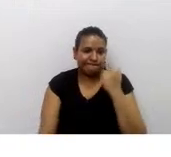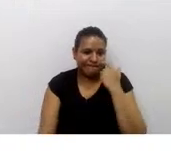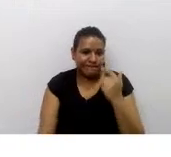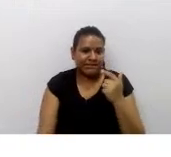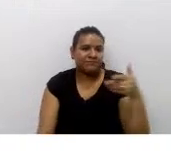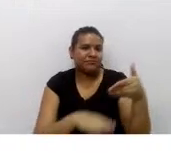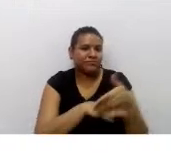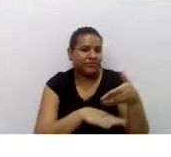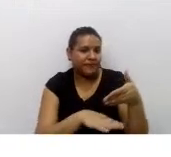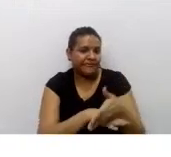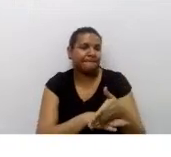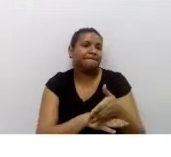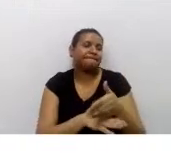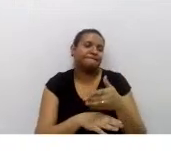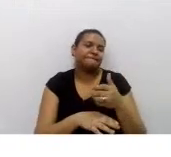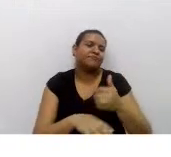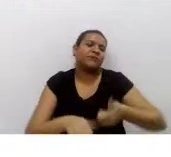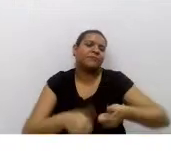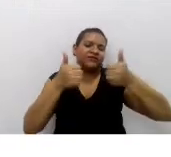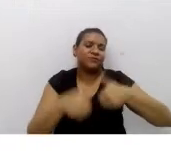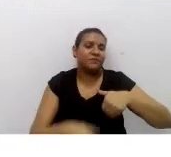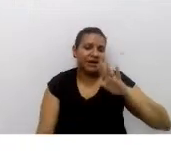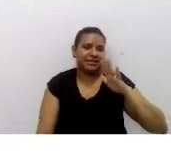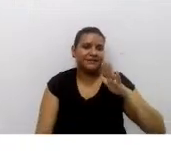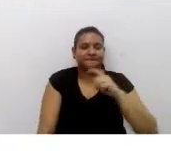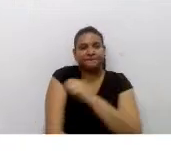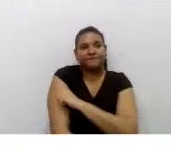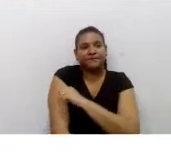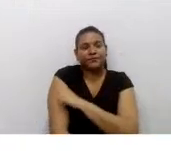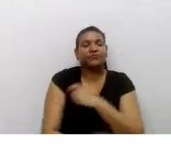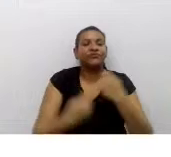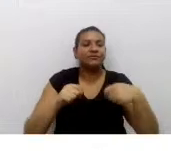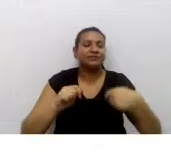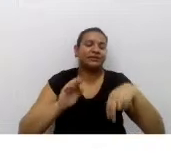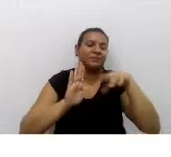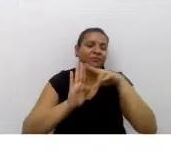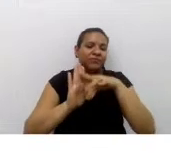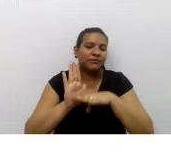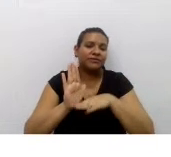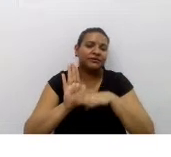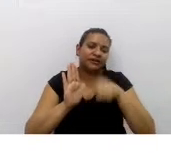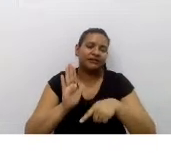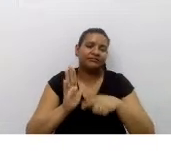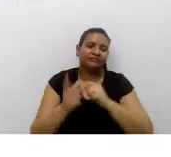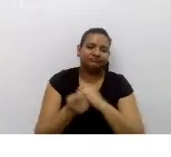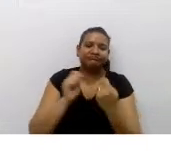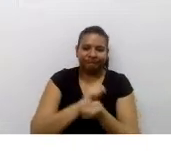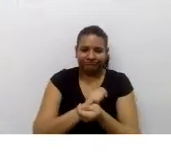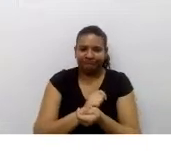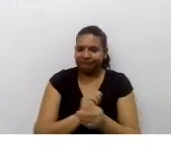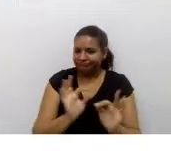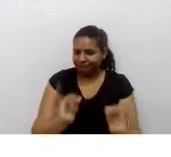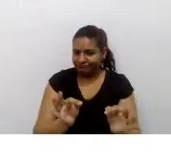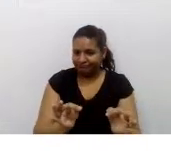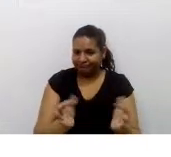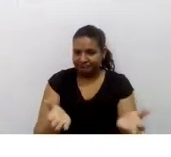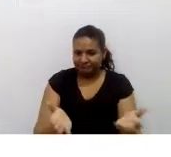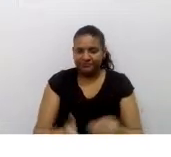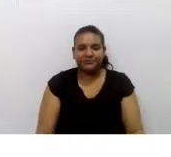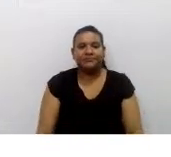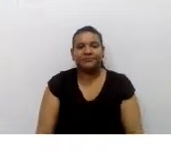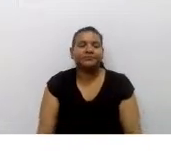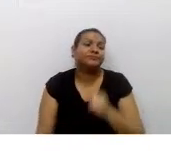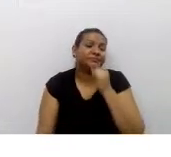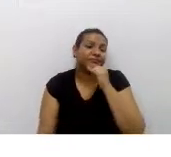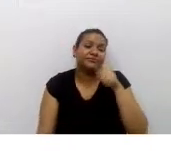pace and schedule. And as before, this could be a suggestion for the online classroom. This is